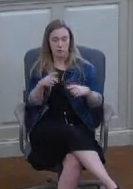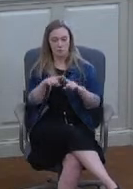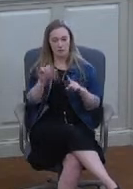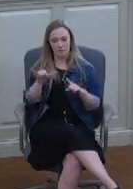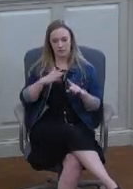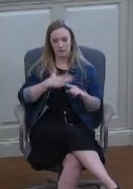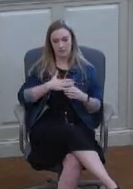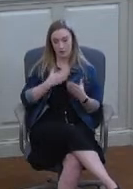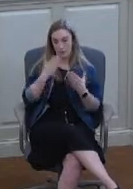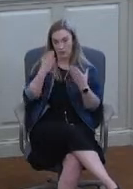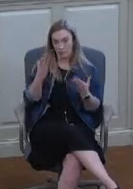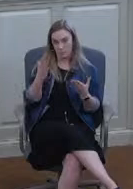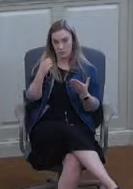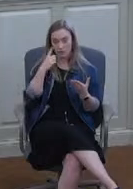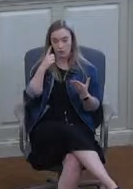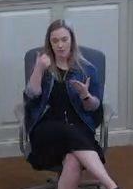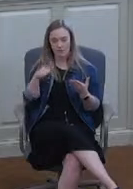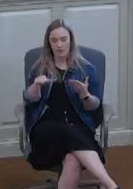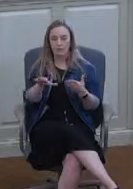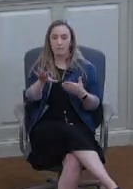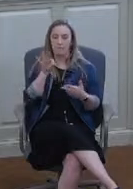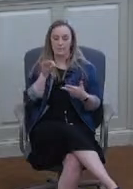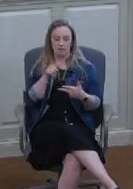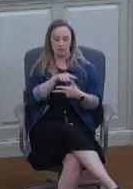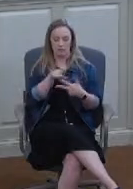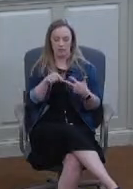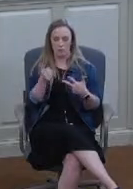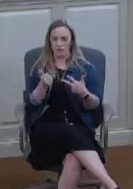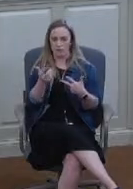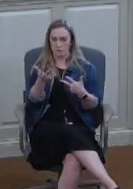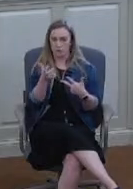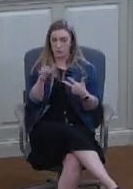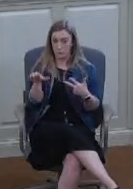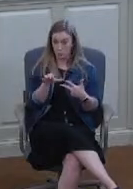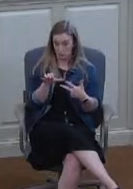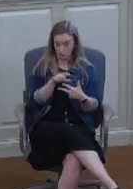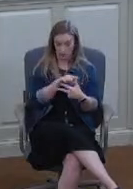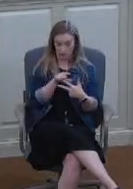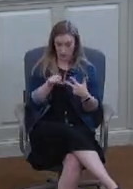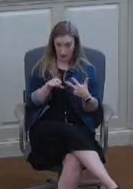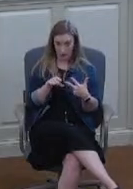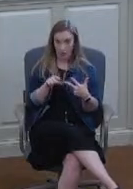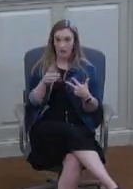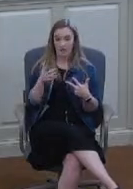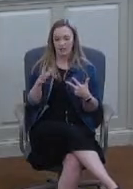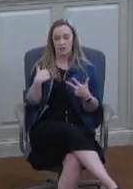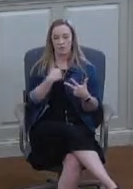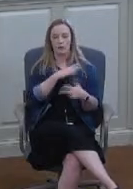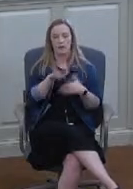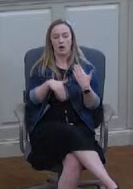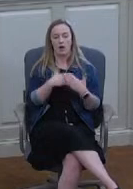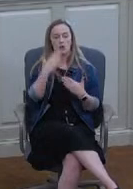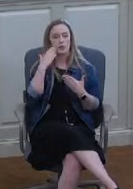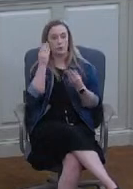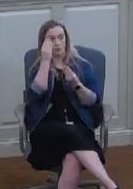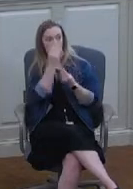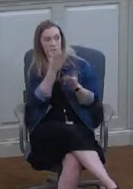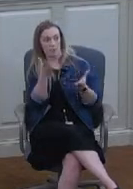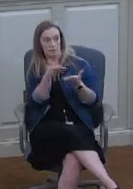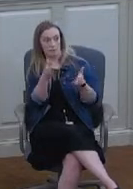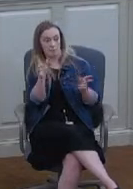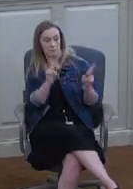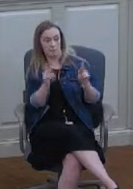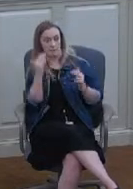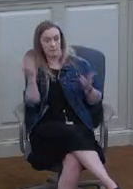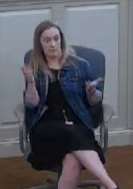my recommendation for tonight, is pick which of those three options you want to do, and then so we all know, and so the public knows, we'll go ahead